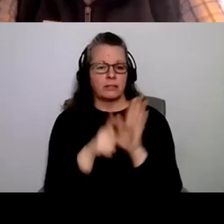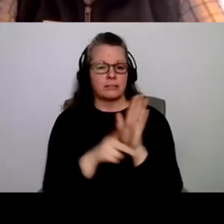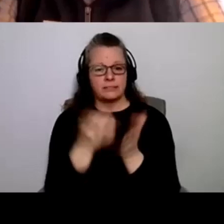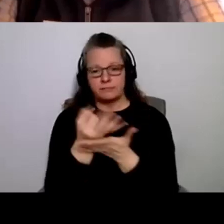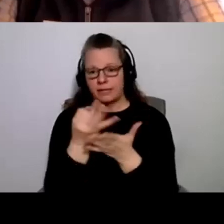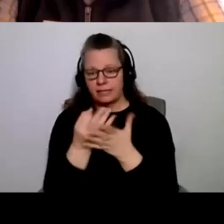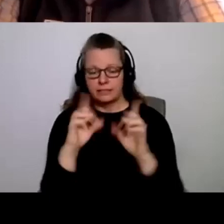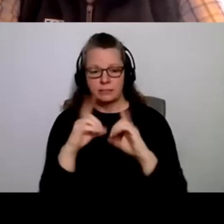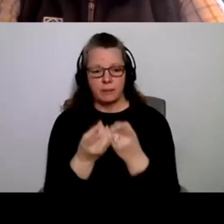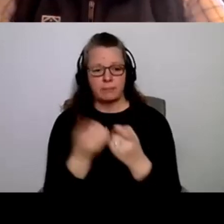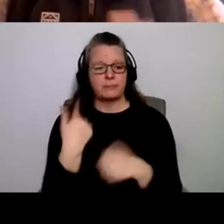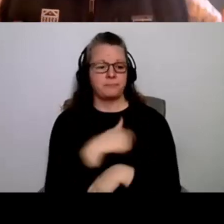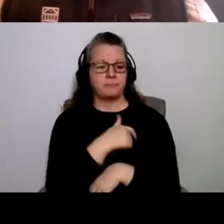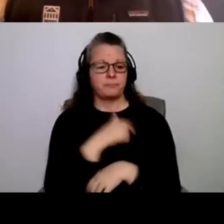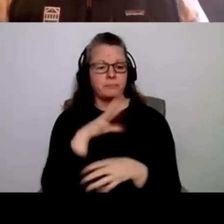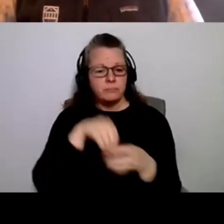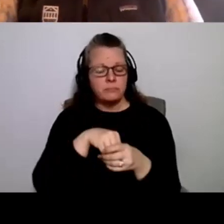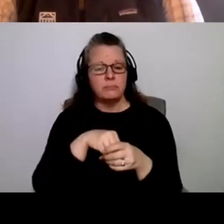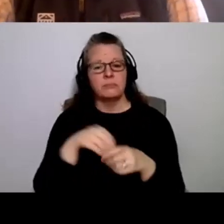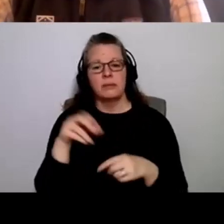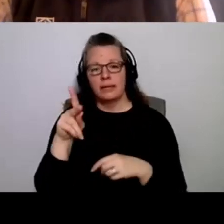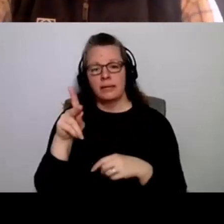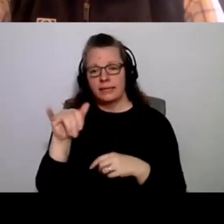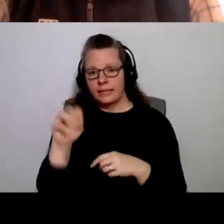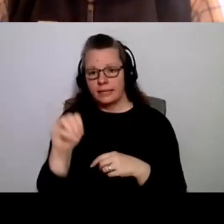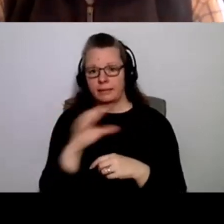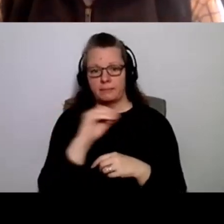engaged Kim and the group